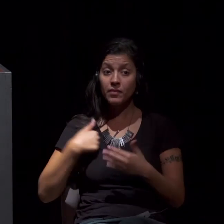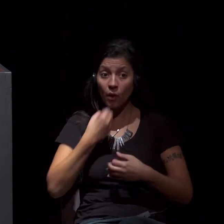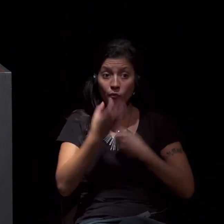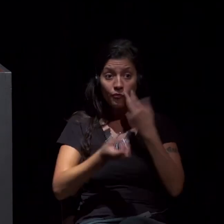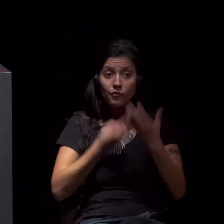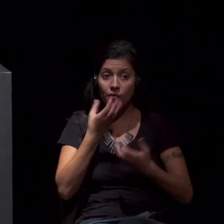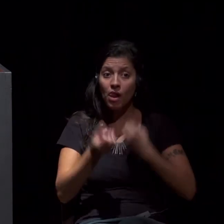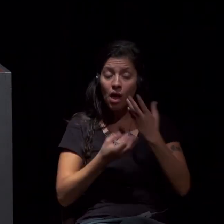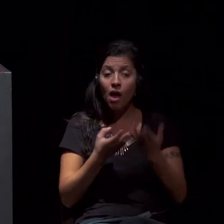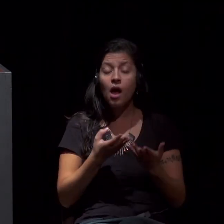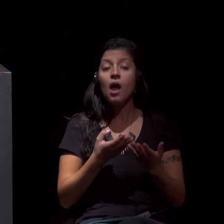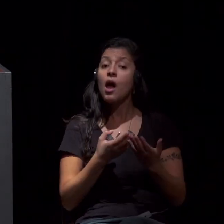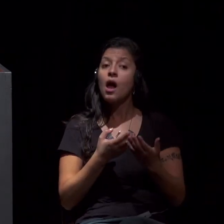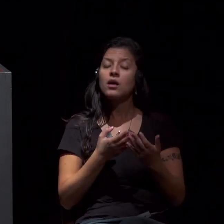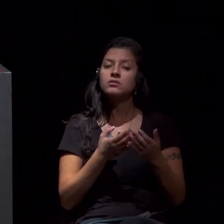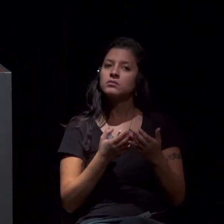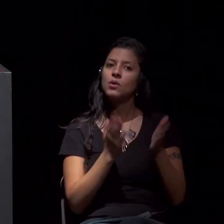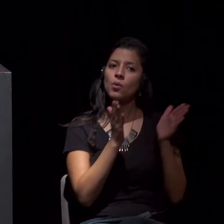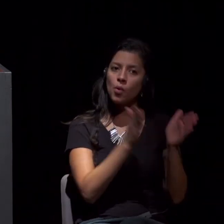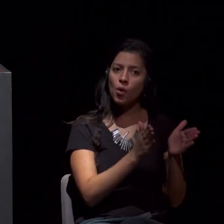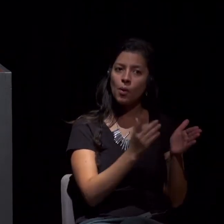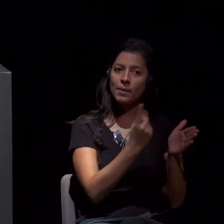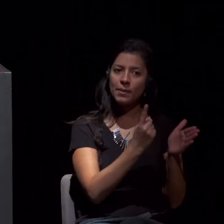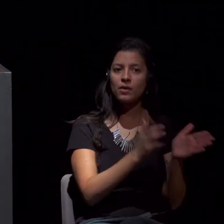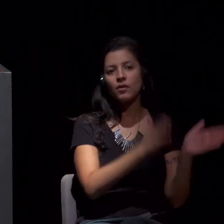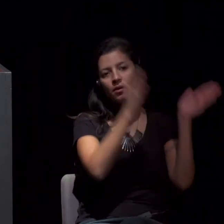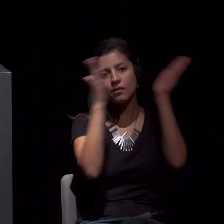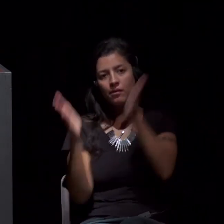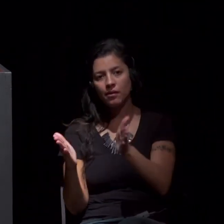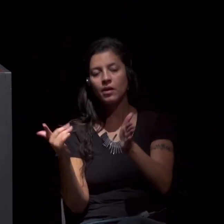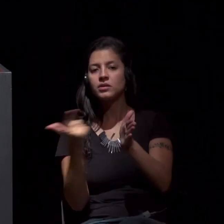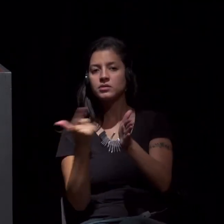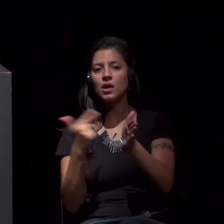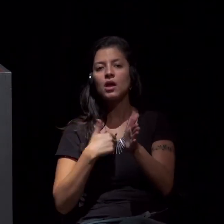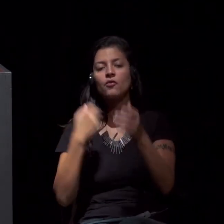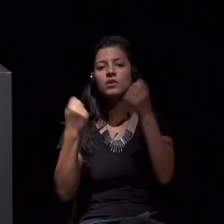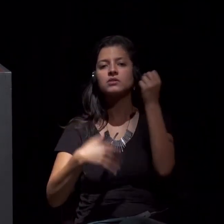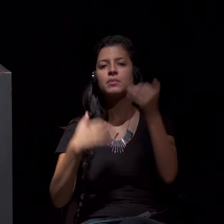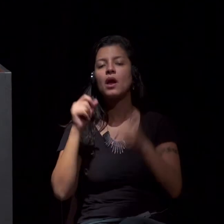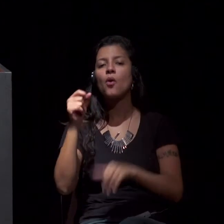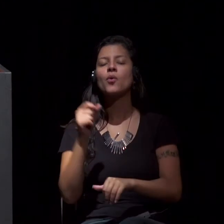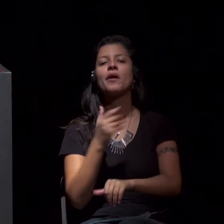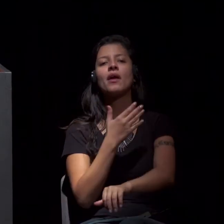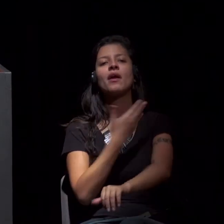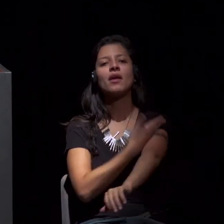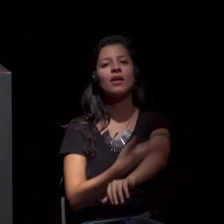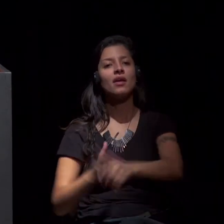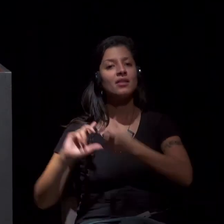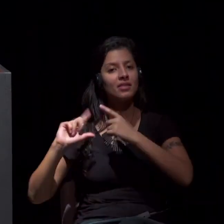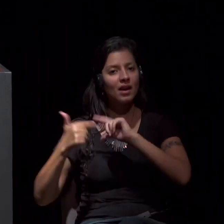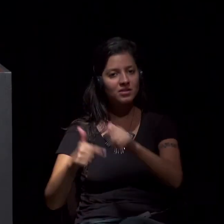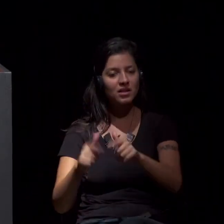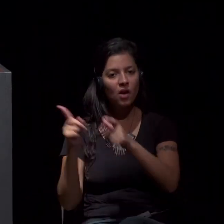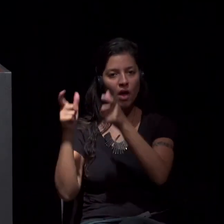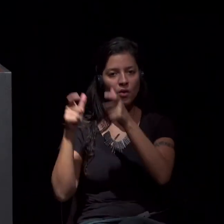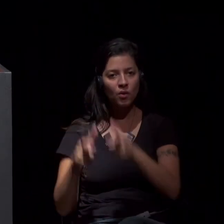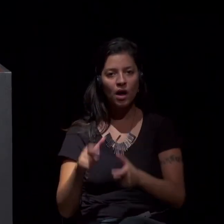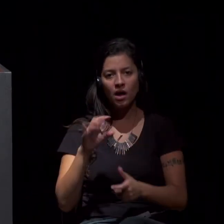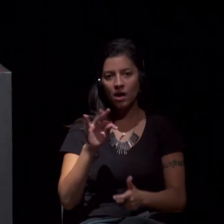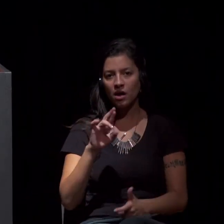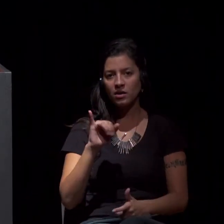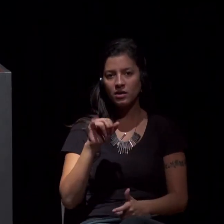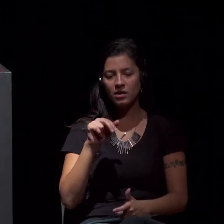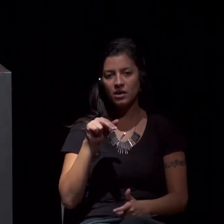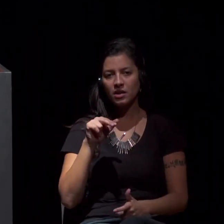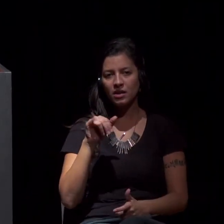the contemporary carnival tradition of Trinidad, otherwise known as MASP. And finally, my third part is